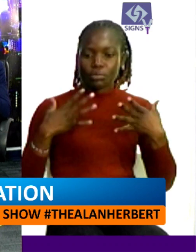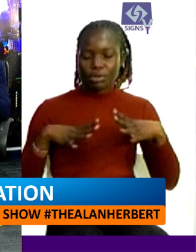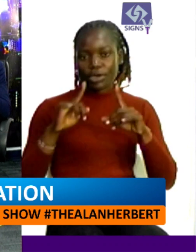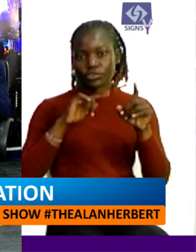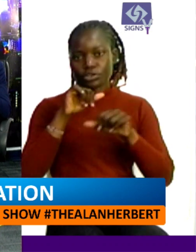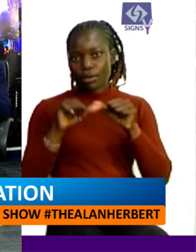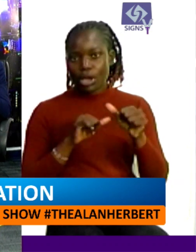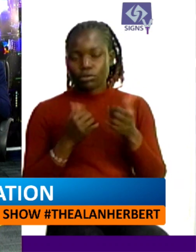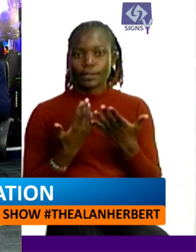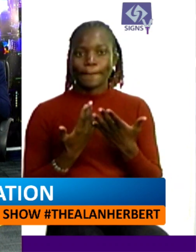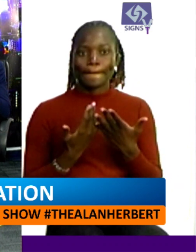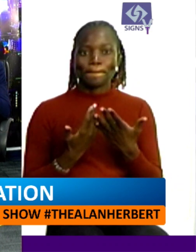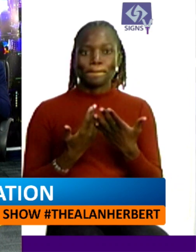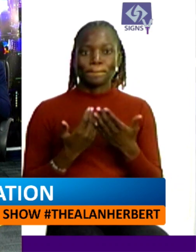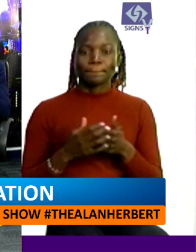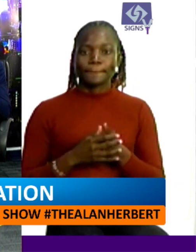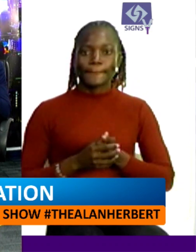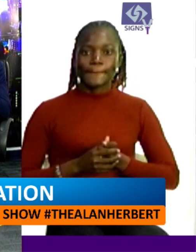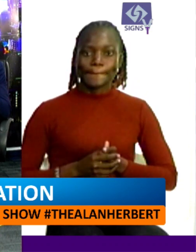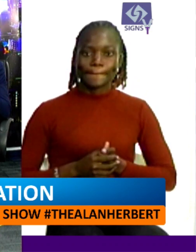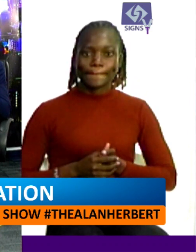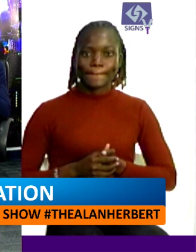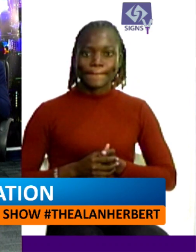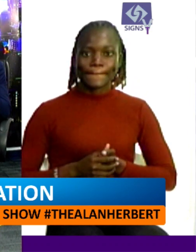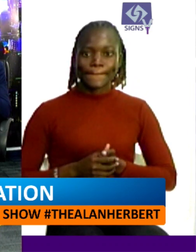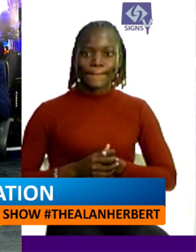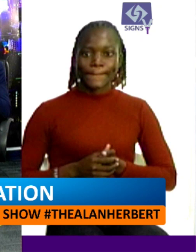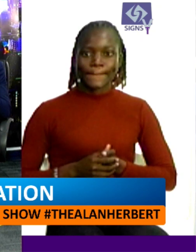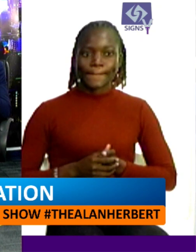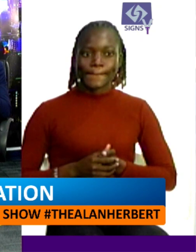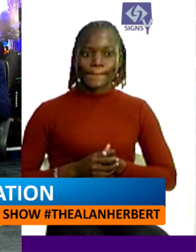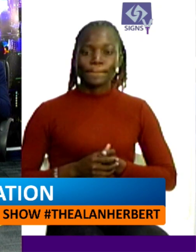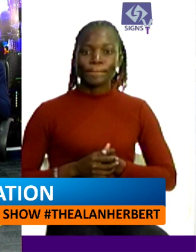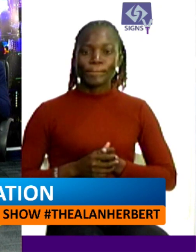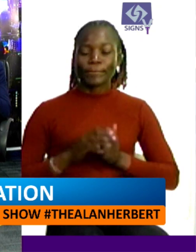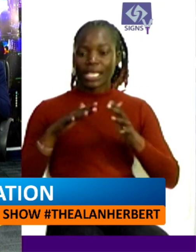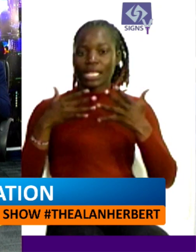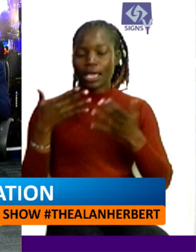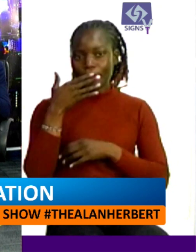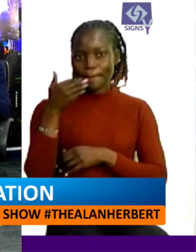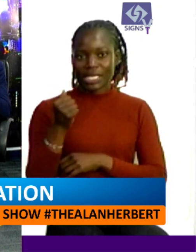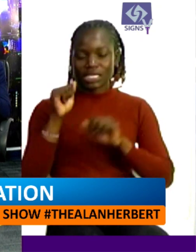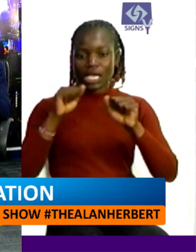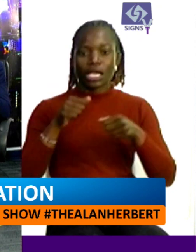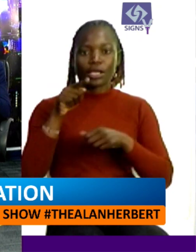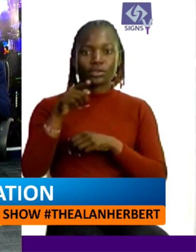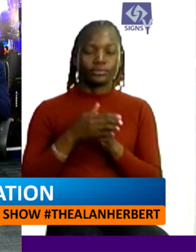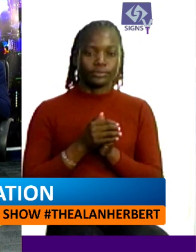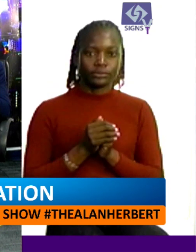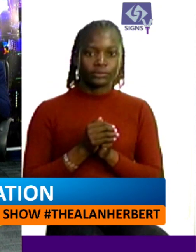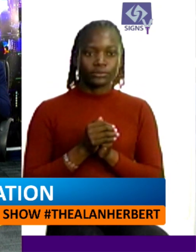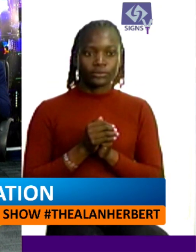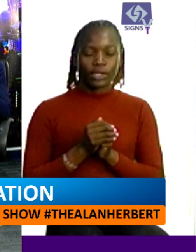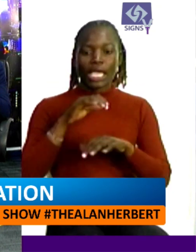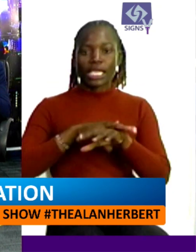What is the practicals, the practices that is going on, and how best can you